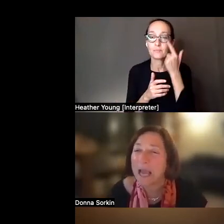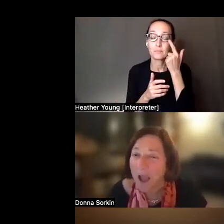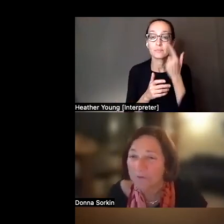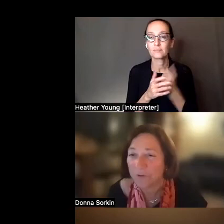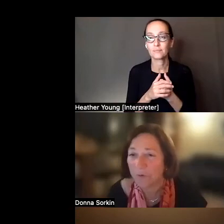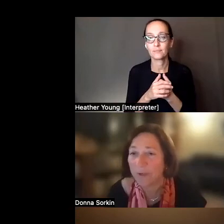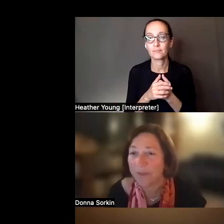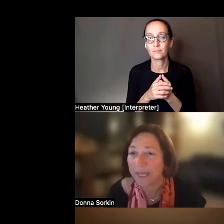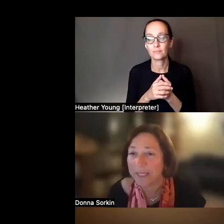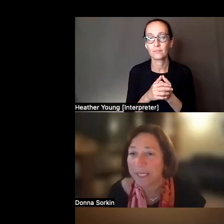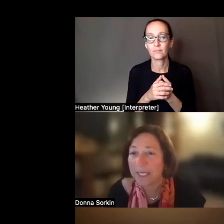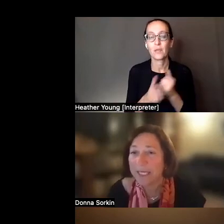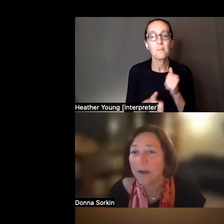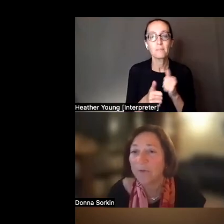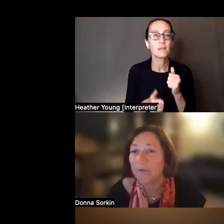getting comfortable with it,